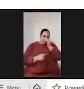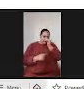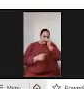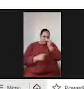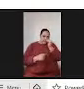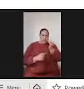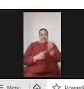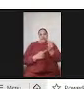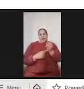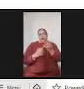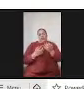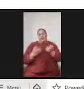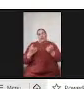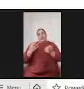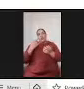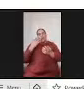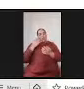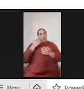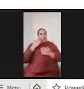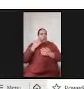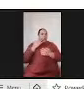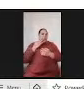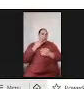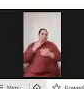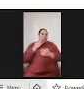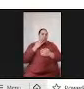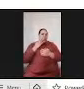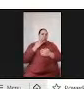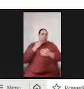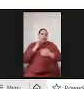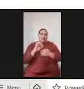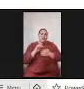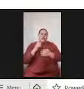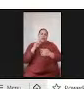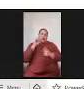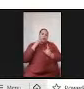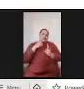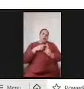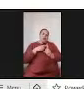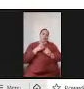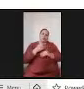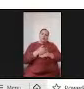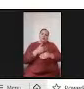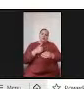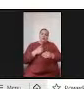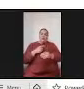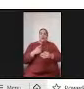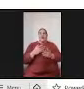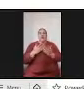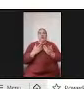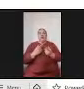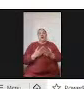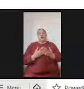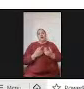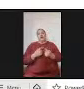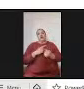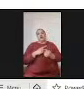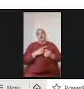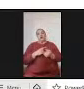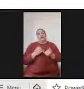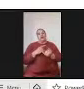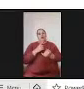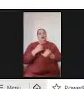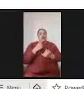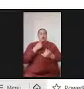system. Why did you put it as a one of the targets before you can? Because it's sort of like you set